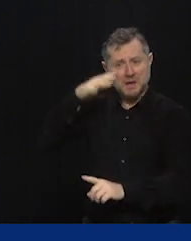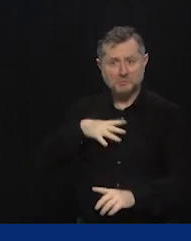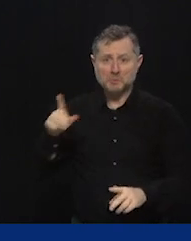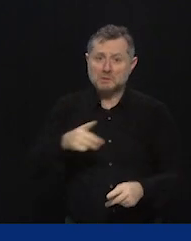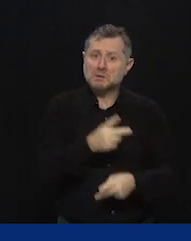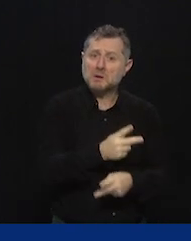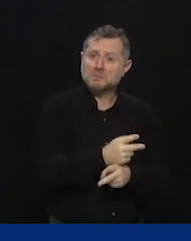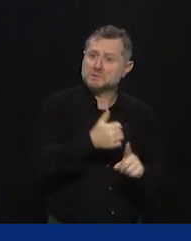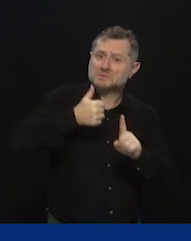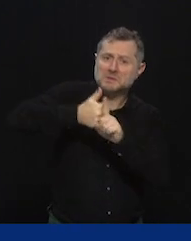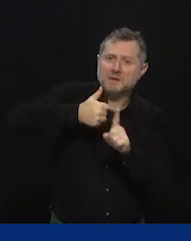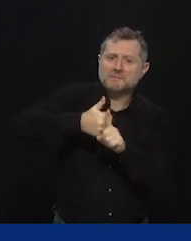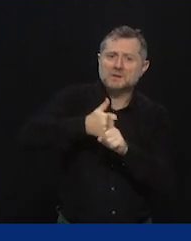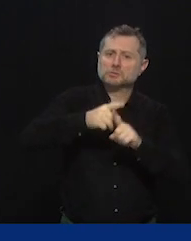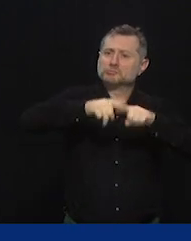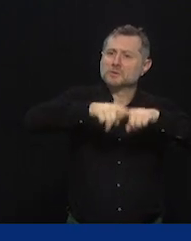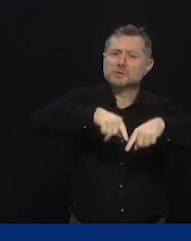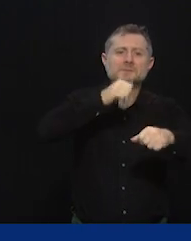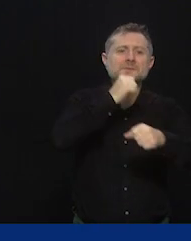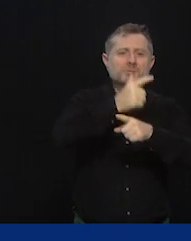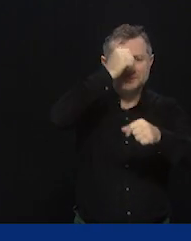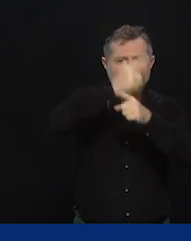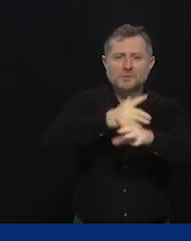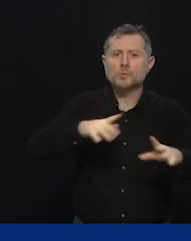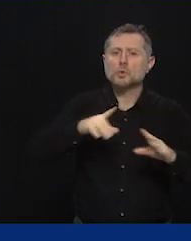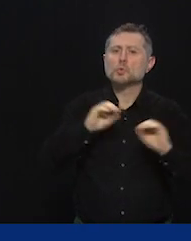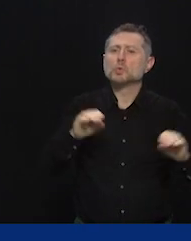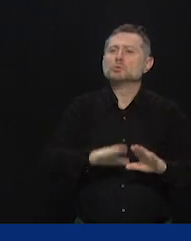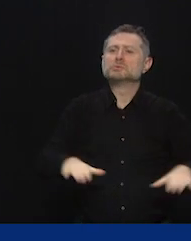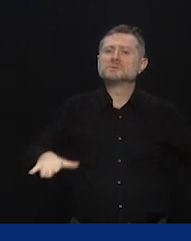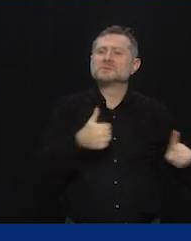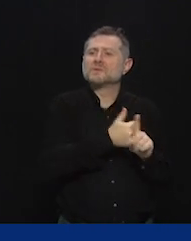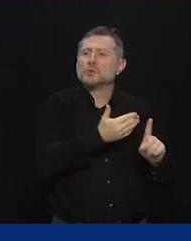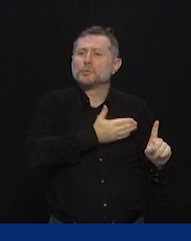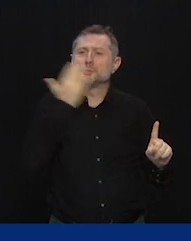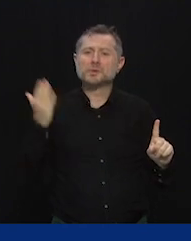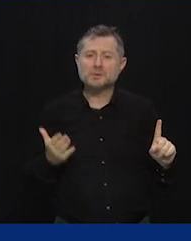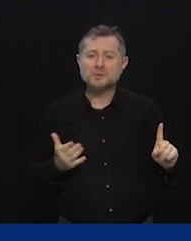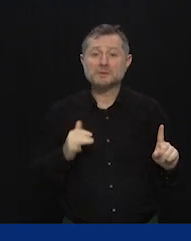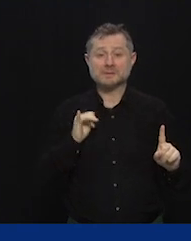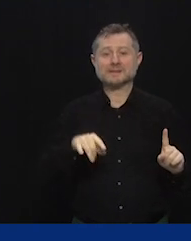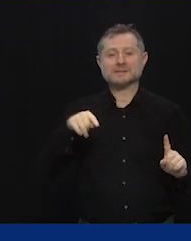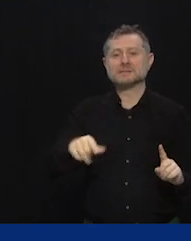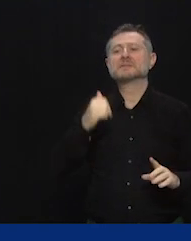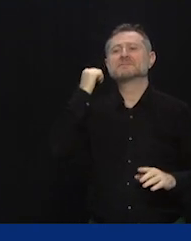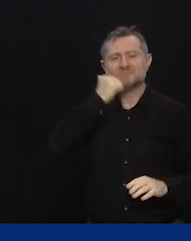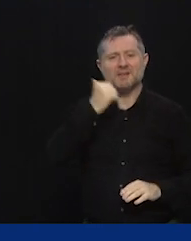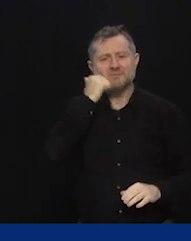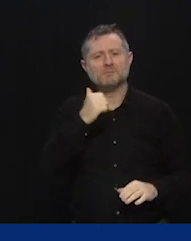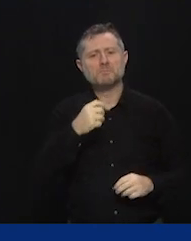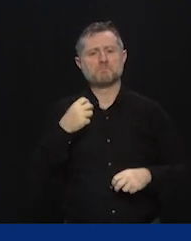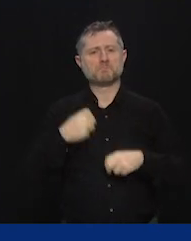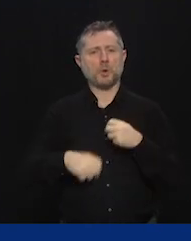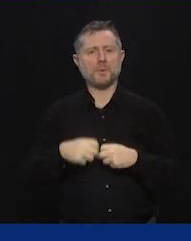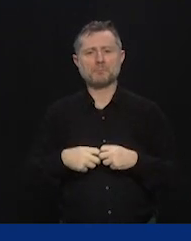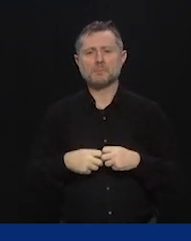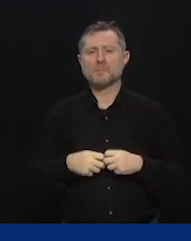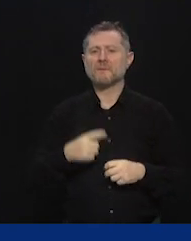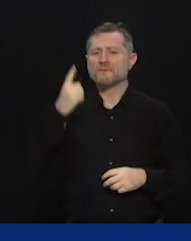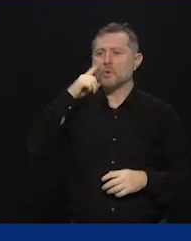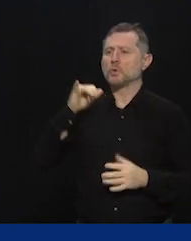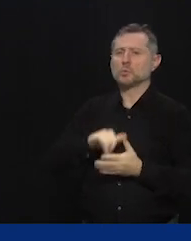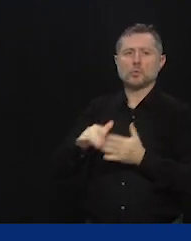because he had no children. This is a very real problem for New Yorkers. And I'm so proud today that we have legislators